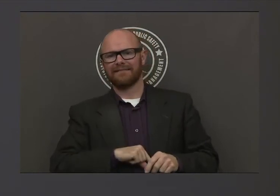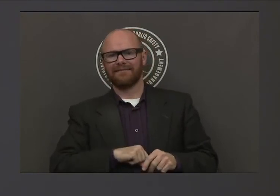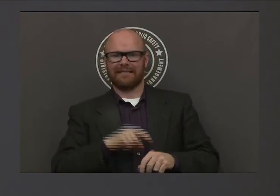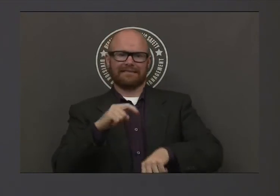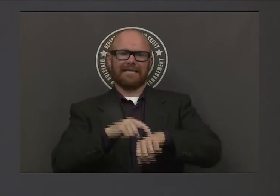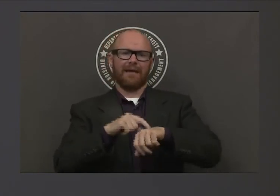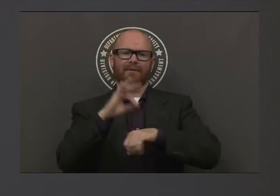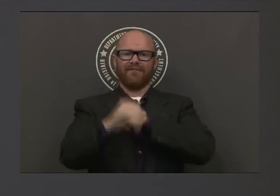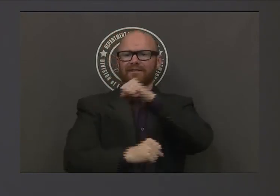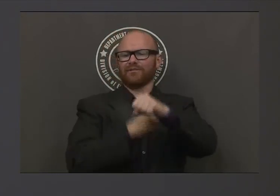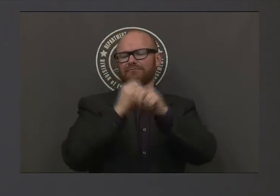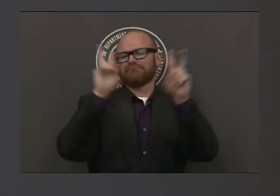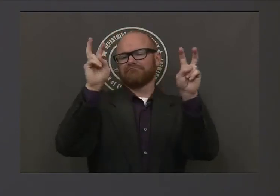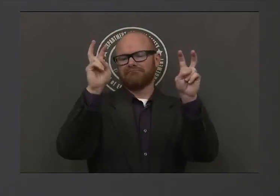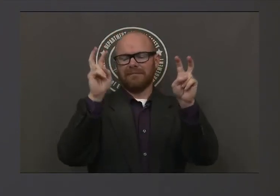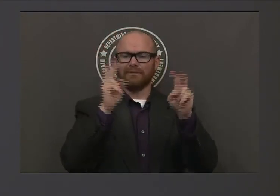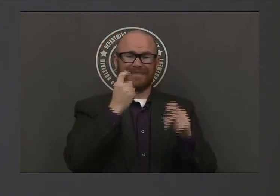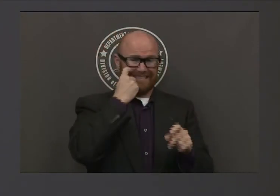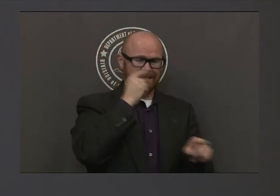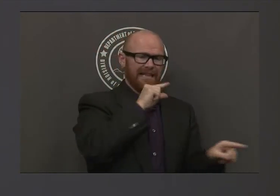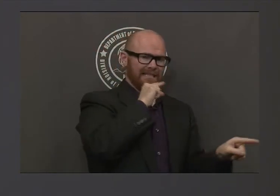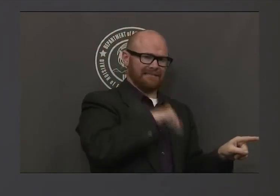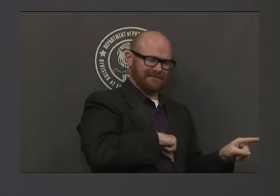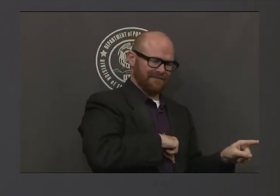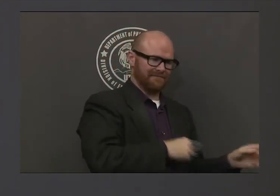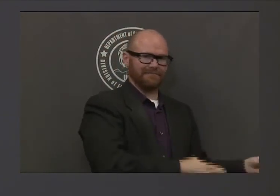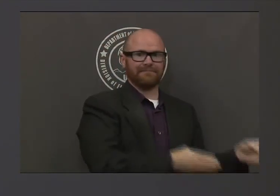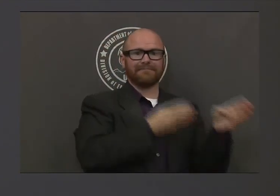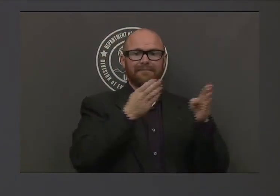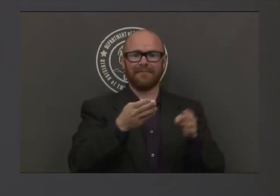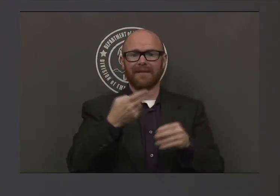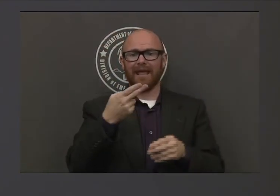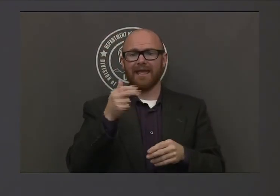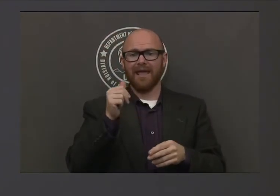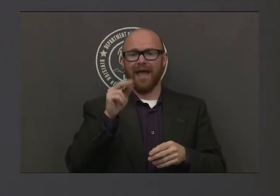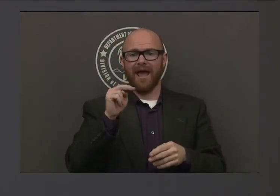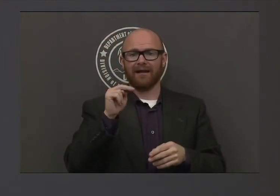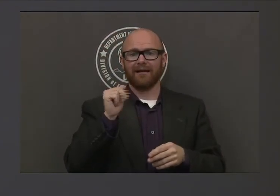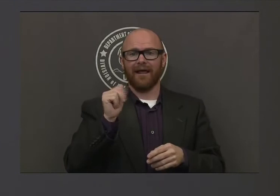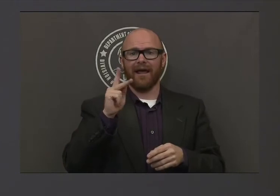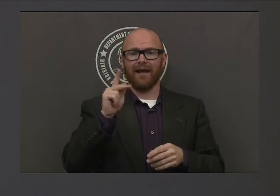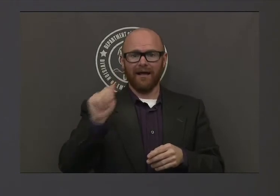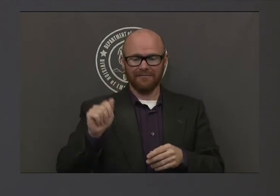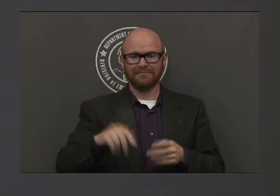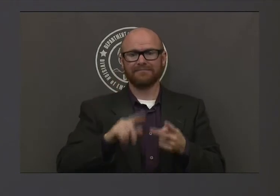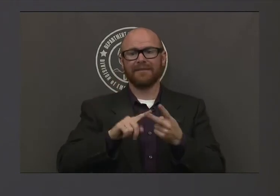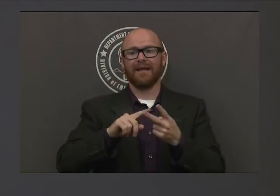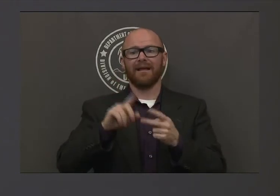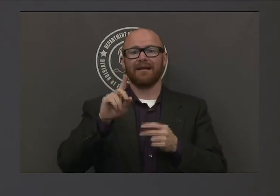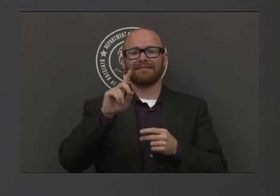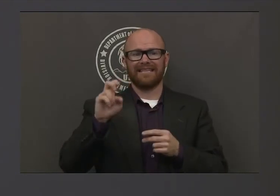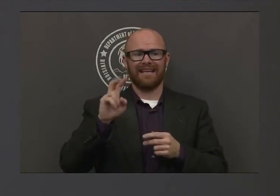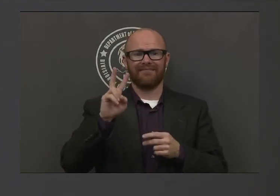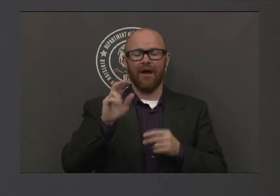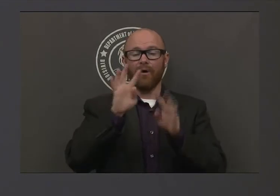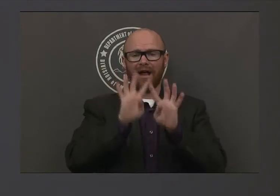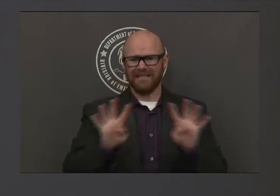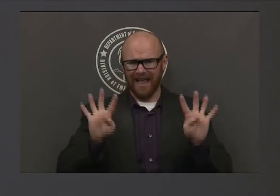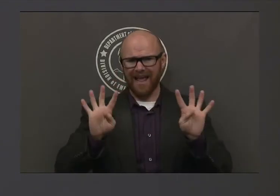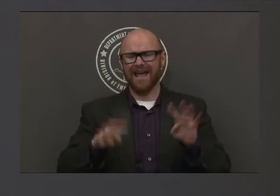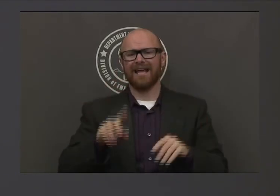had Thanksgiving as the holiday. We have Hanukkah, we have Diwali, we have Christmas, family get-togethers in